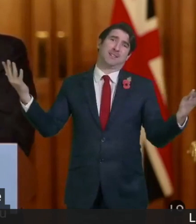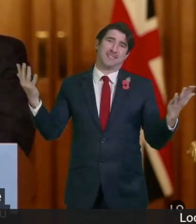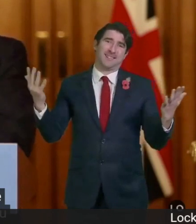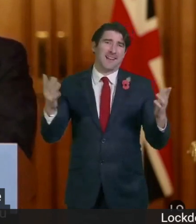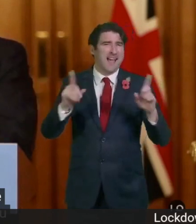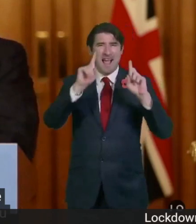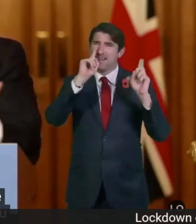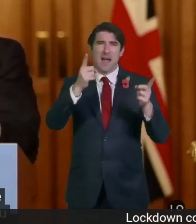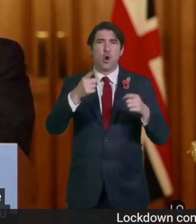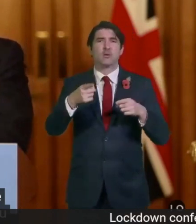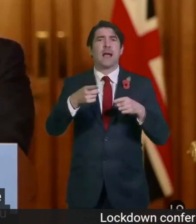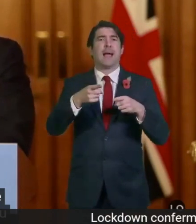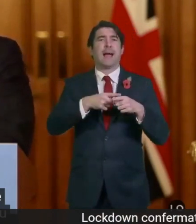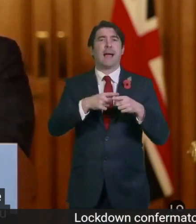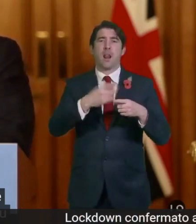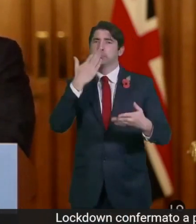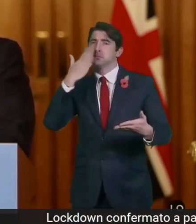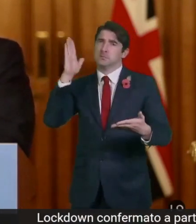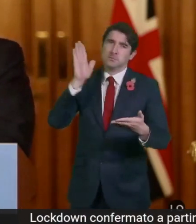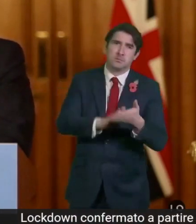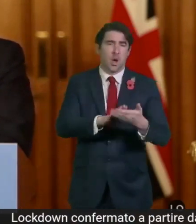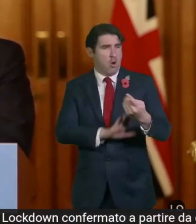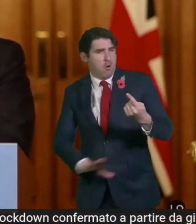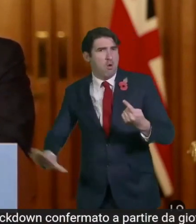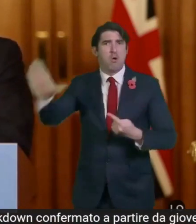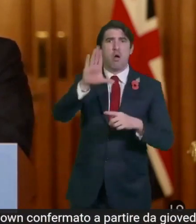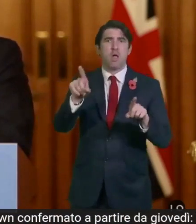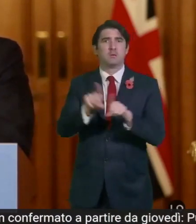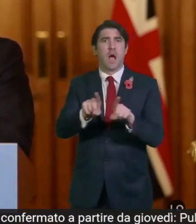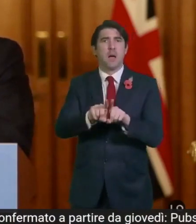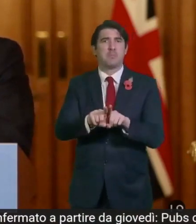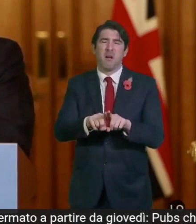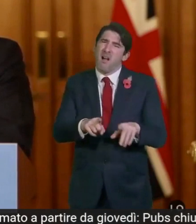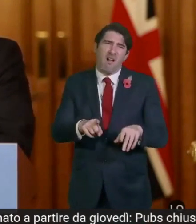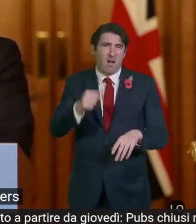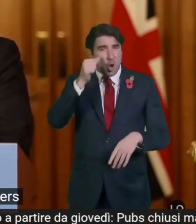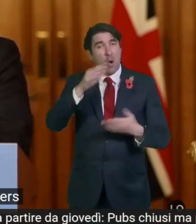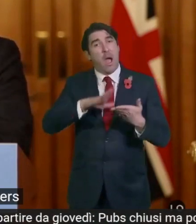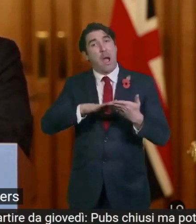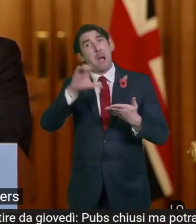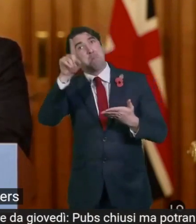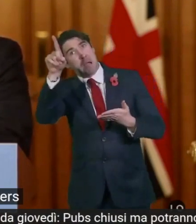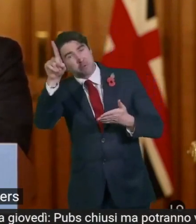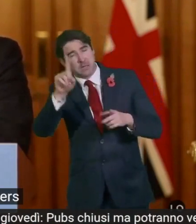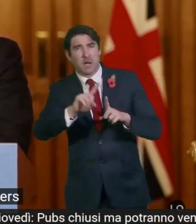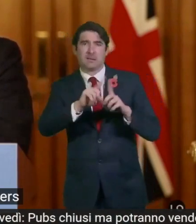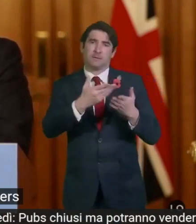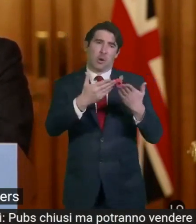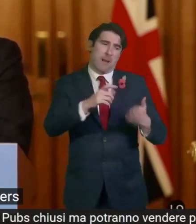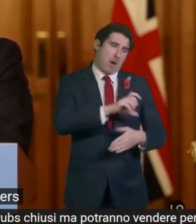same. And you heard that point made by Jonathan Van Tam and others very recently. And I